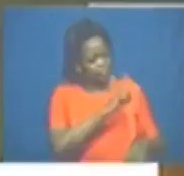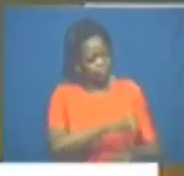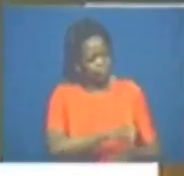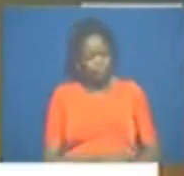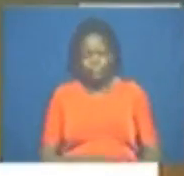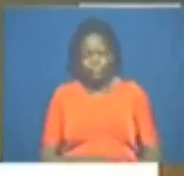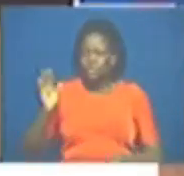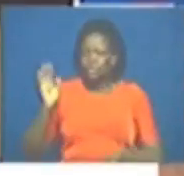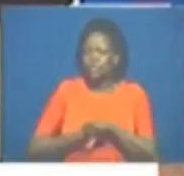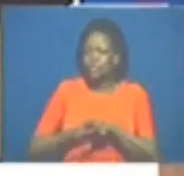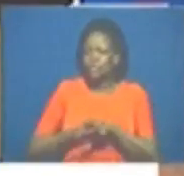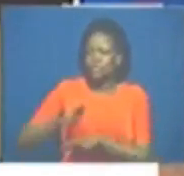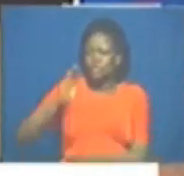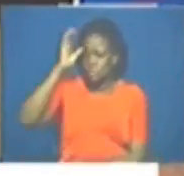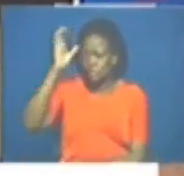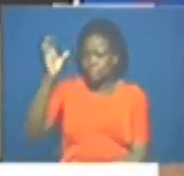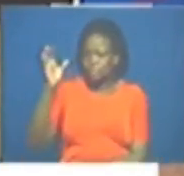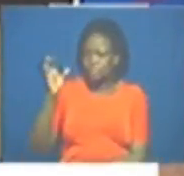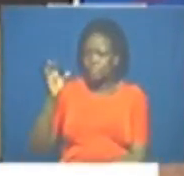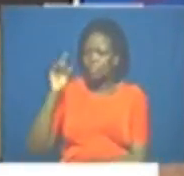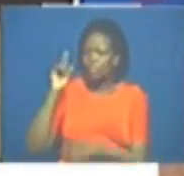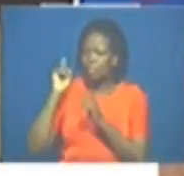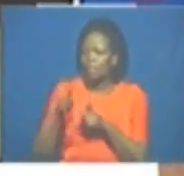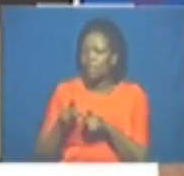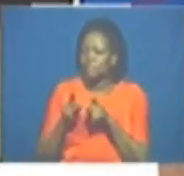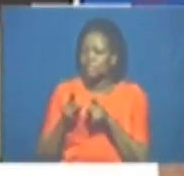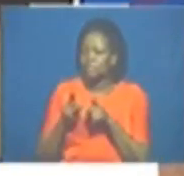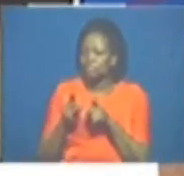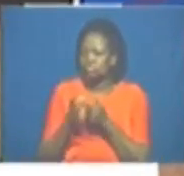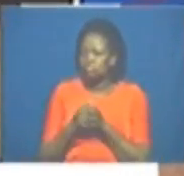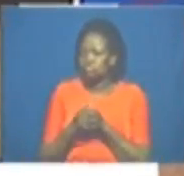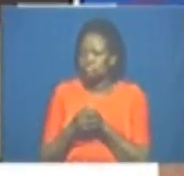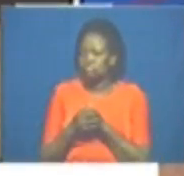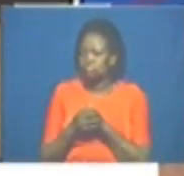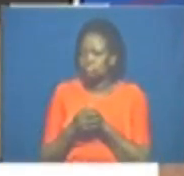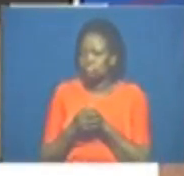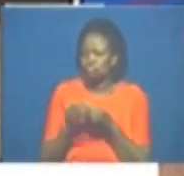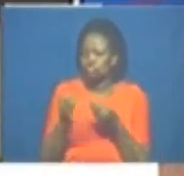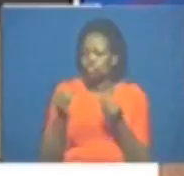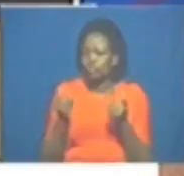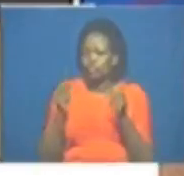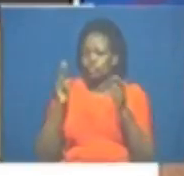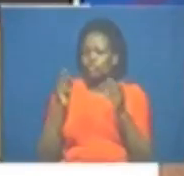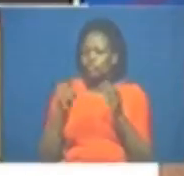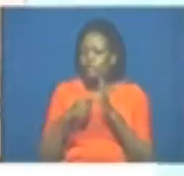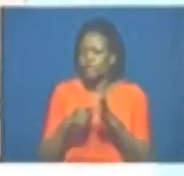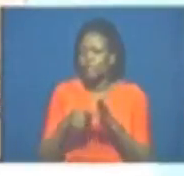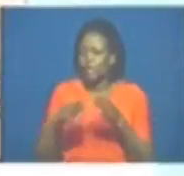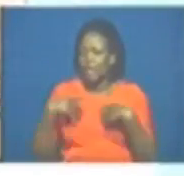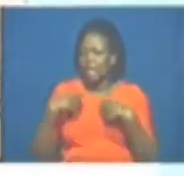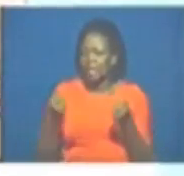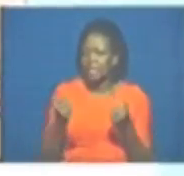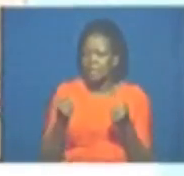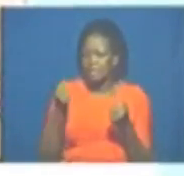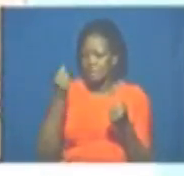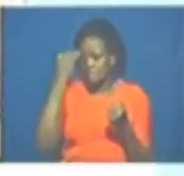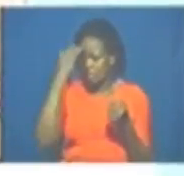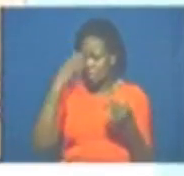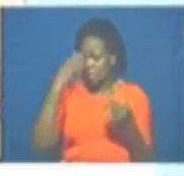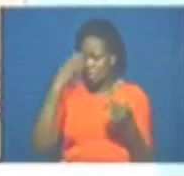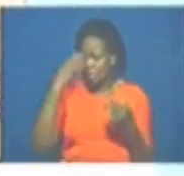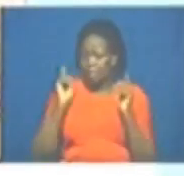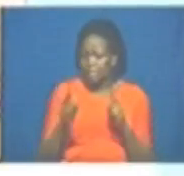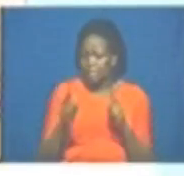concept. We need to tinker a bit with the constitution, address issues like health, because, you know, like health, we need to have an